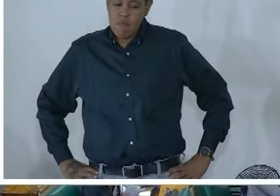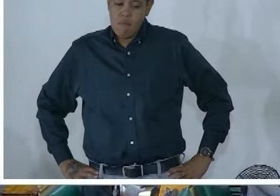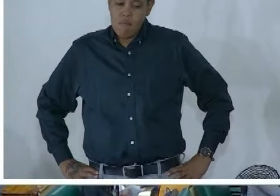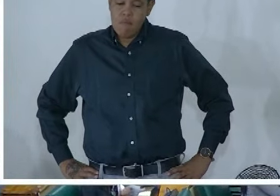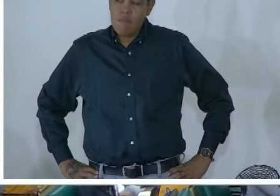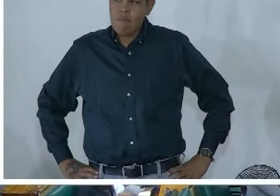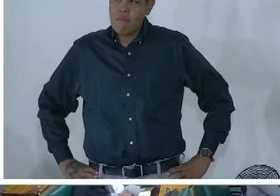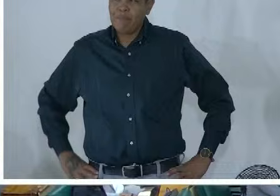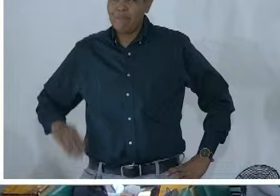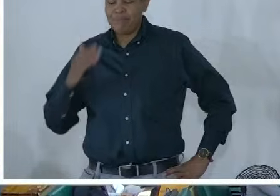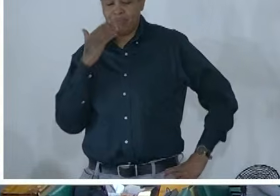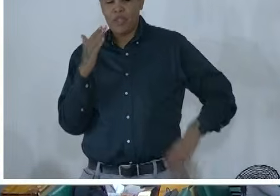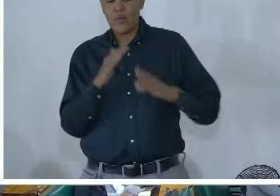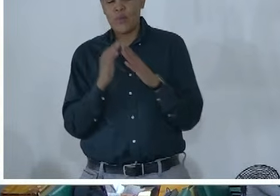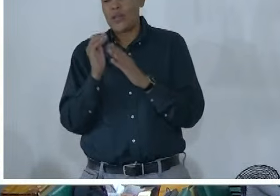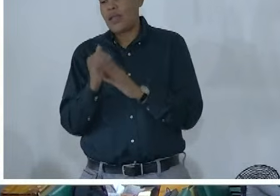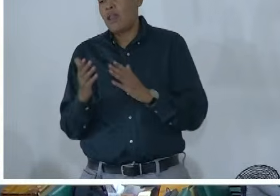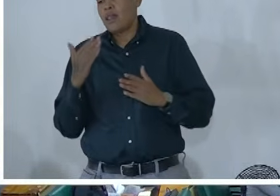Thank you, House Leader.